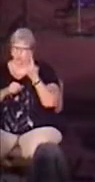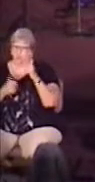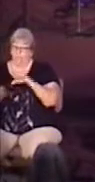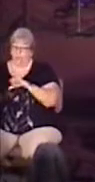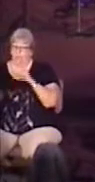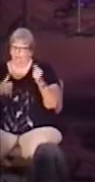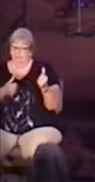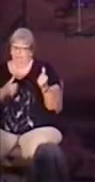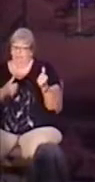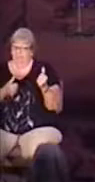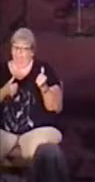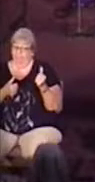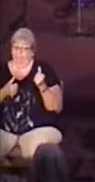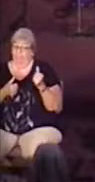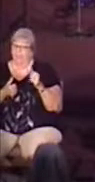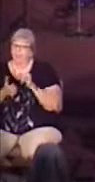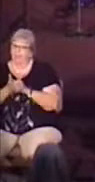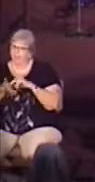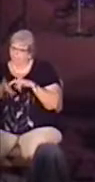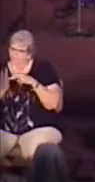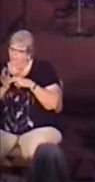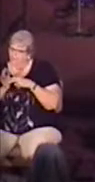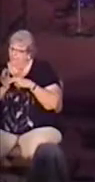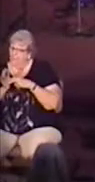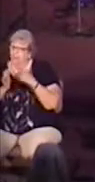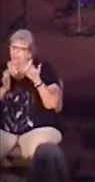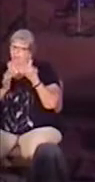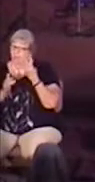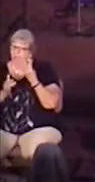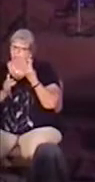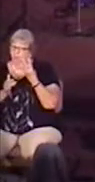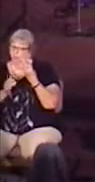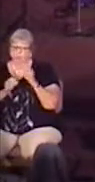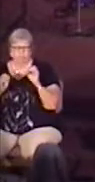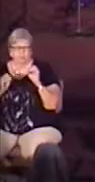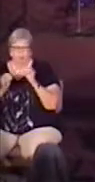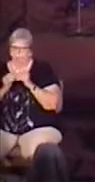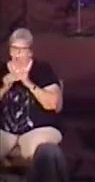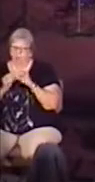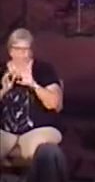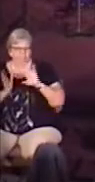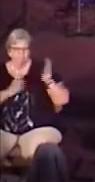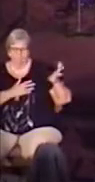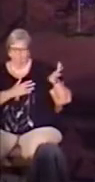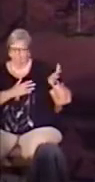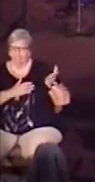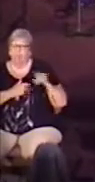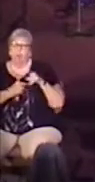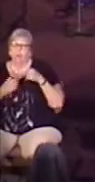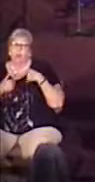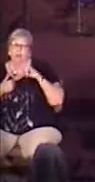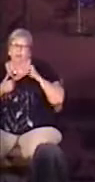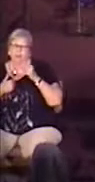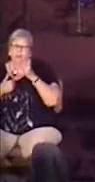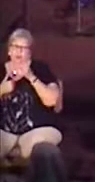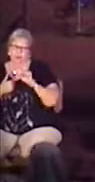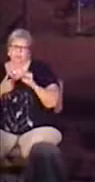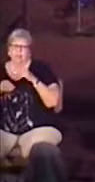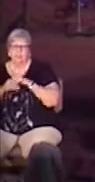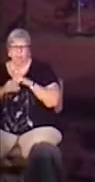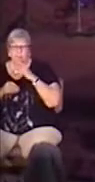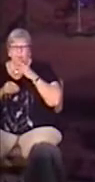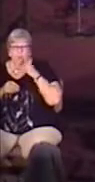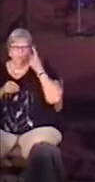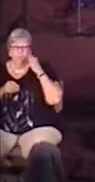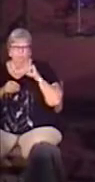baptism. So that means that the other four are no more. You've got John's baptism in water for